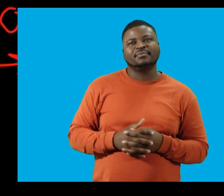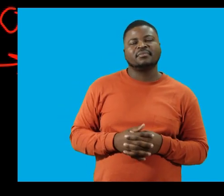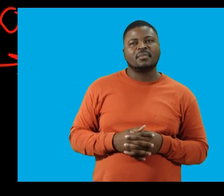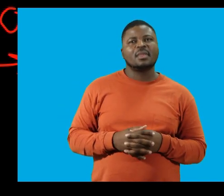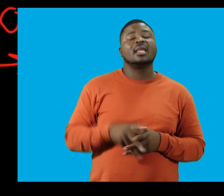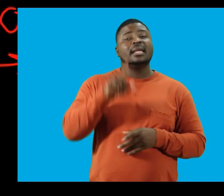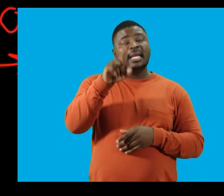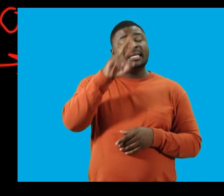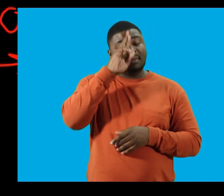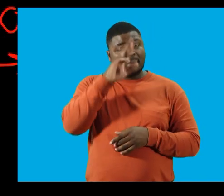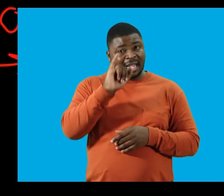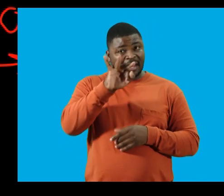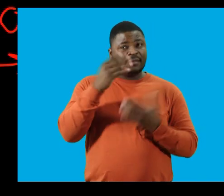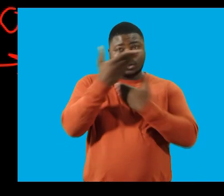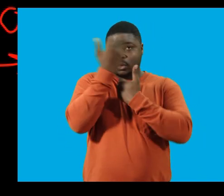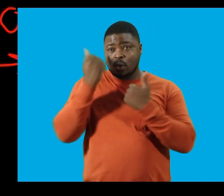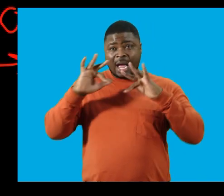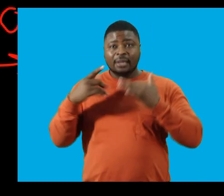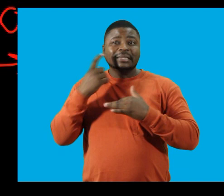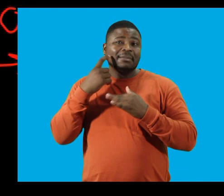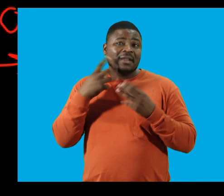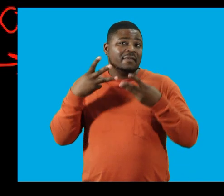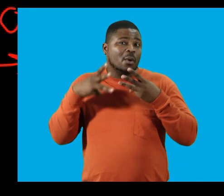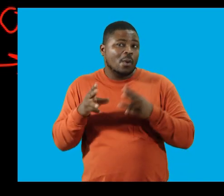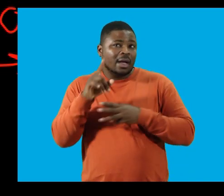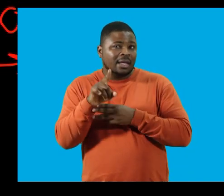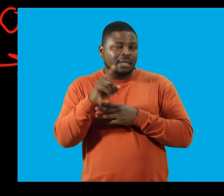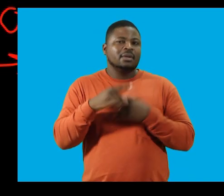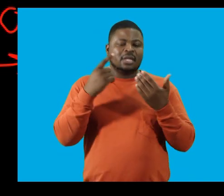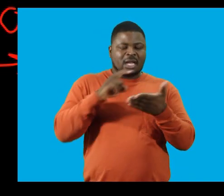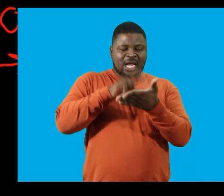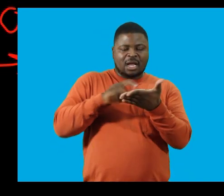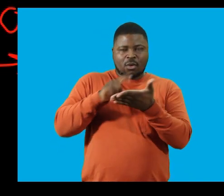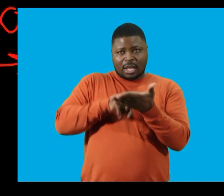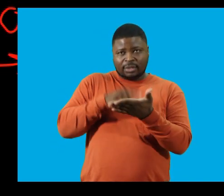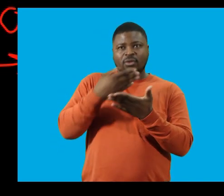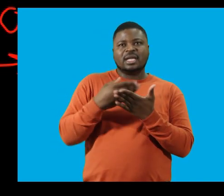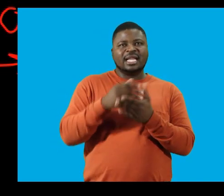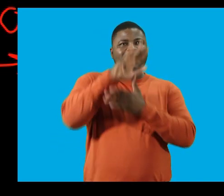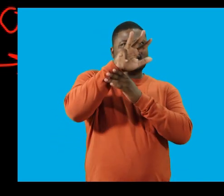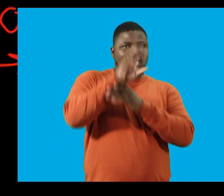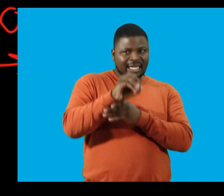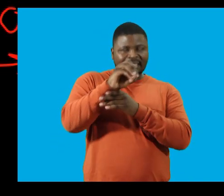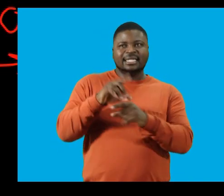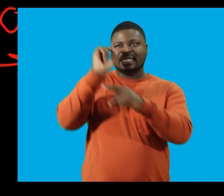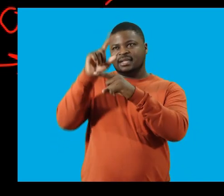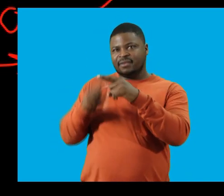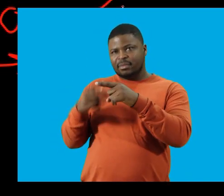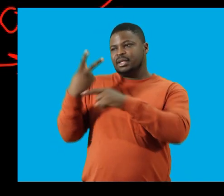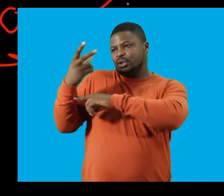be simplified. Remember, if you don't know how to simplify, you can say on your calculator